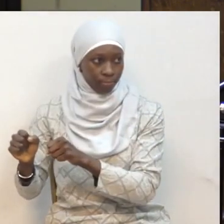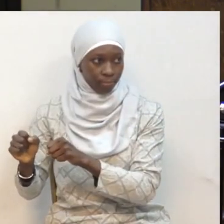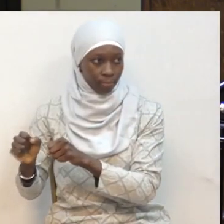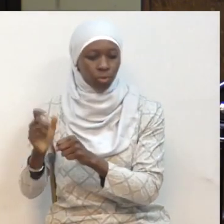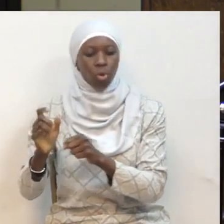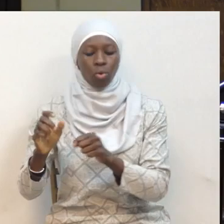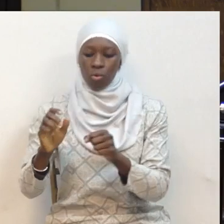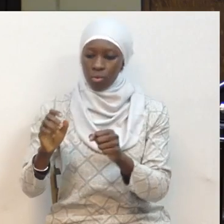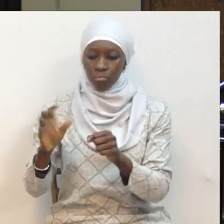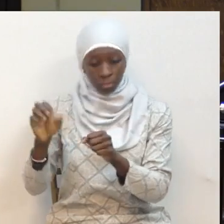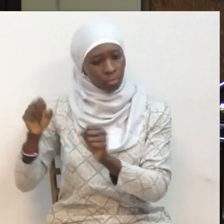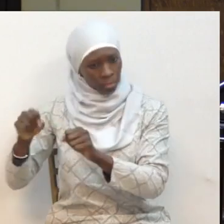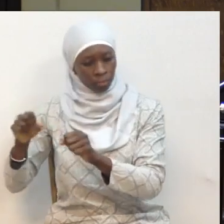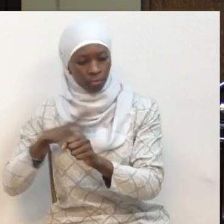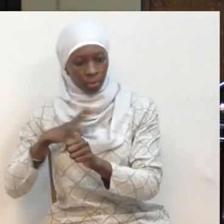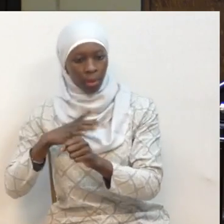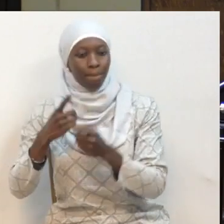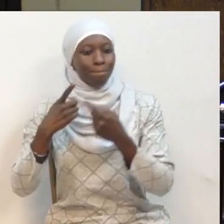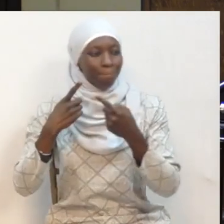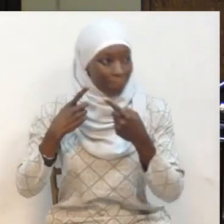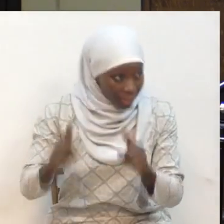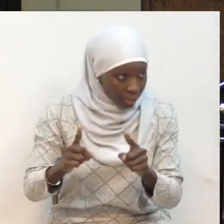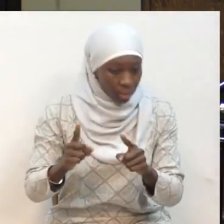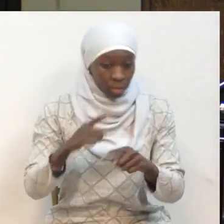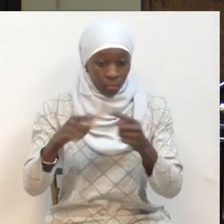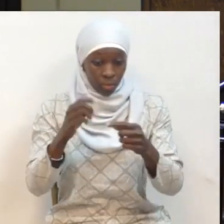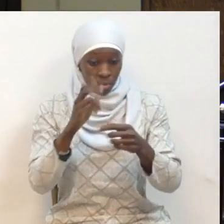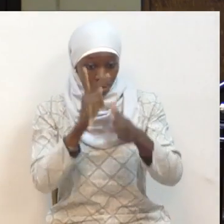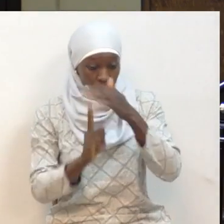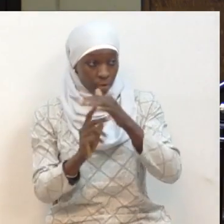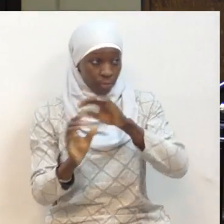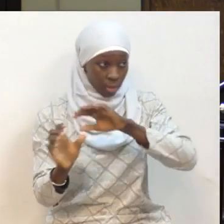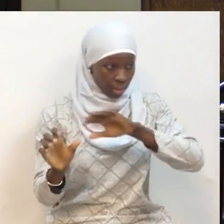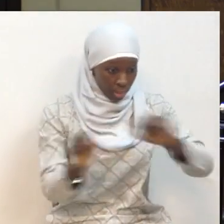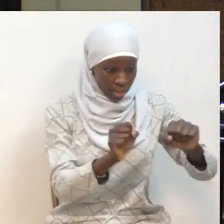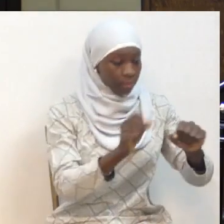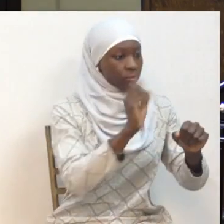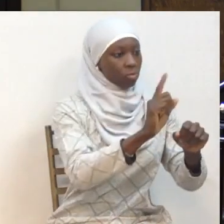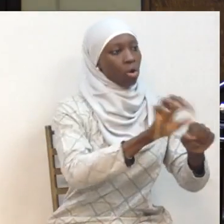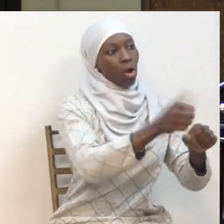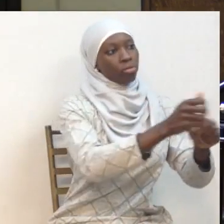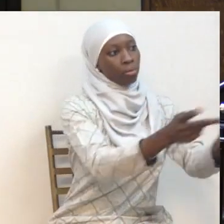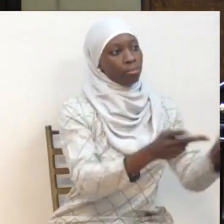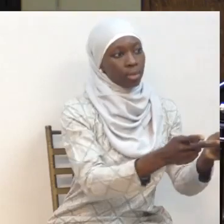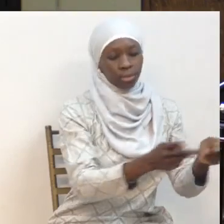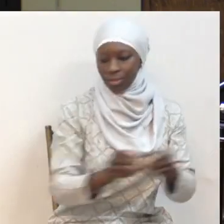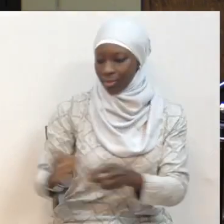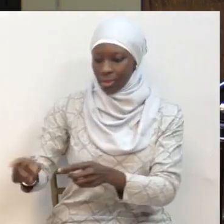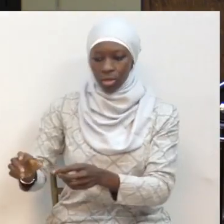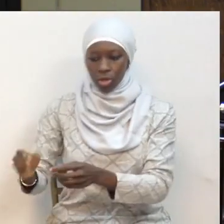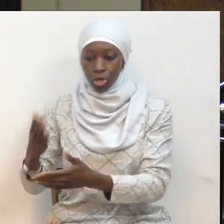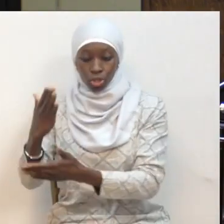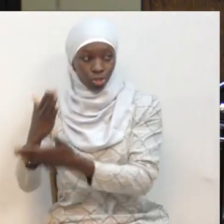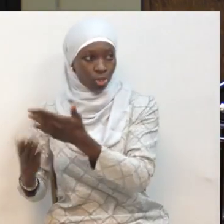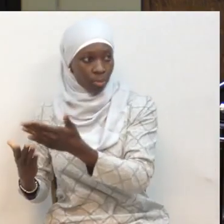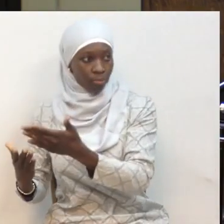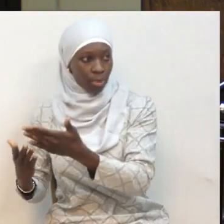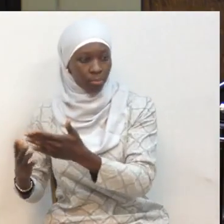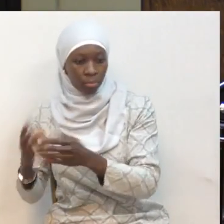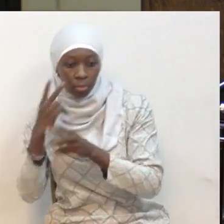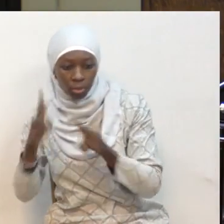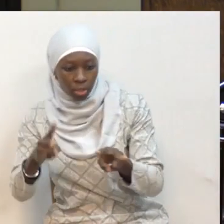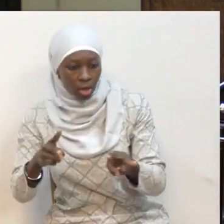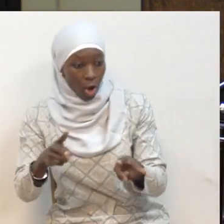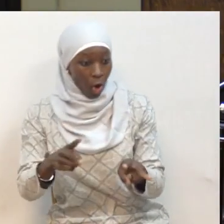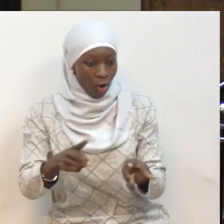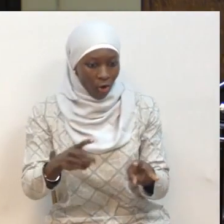defeats of the Muslims, and it hurt them. 70 of the most courageous and